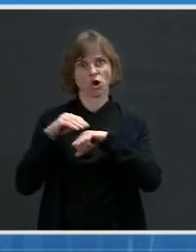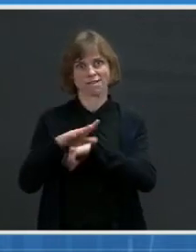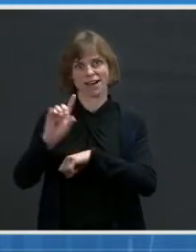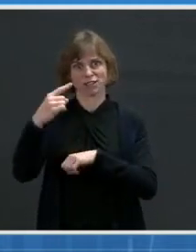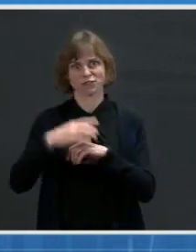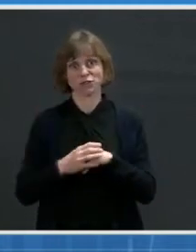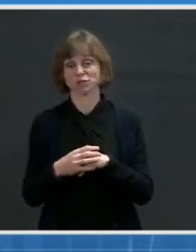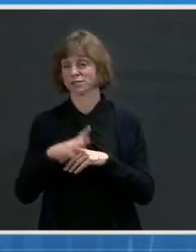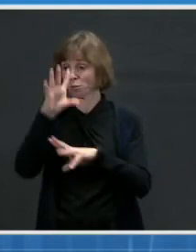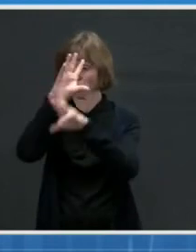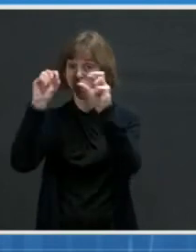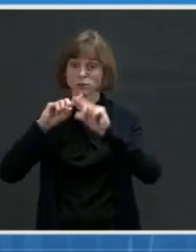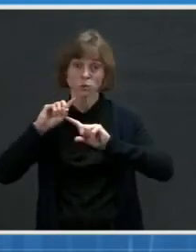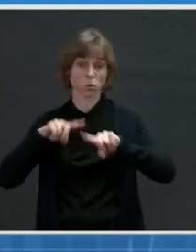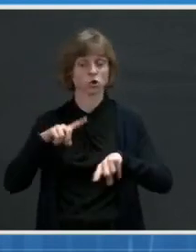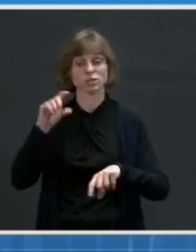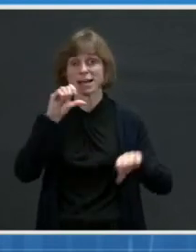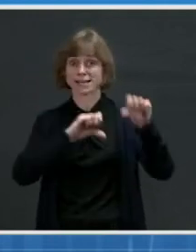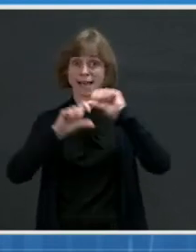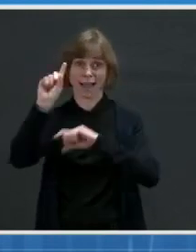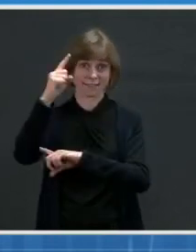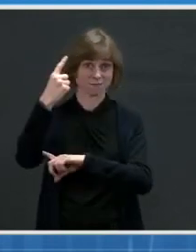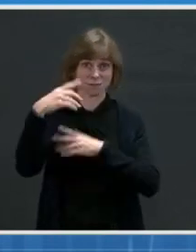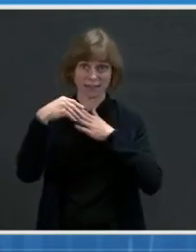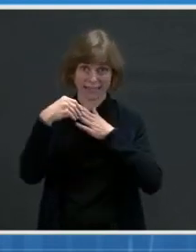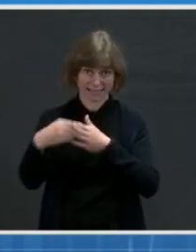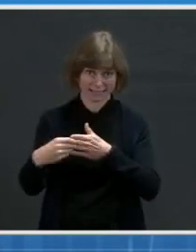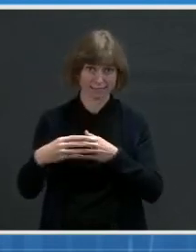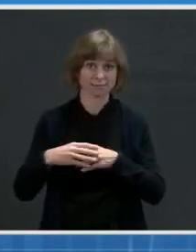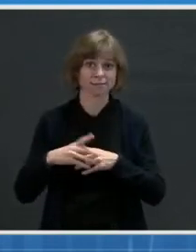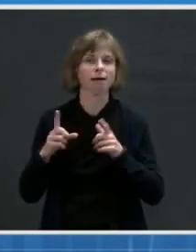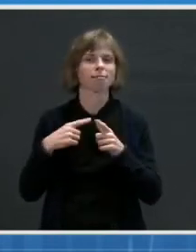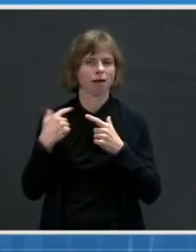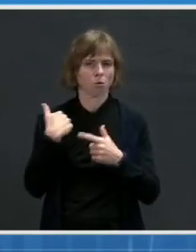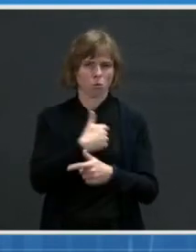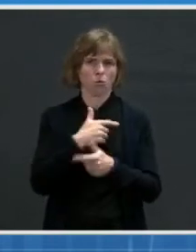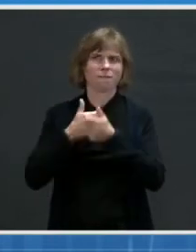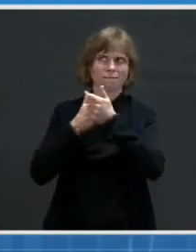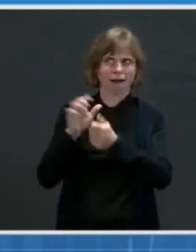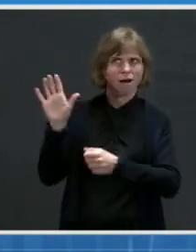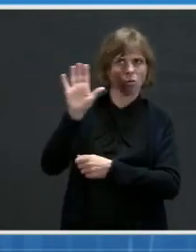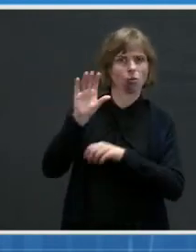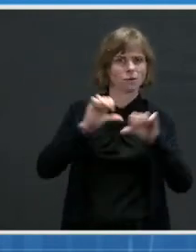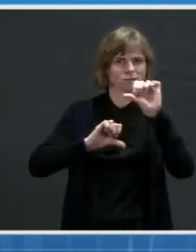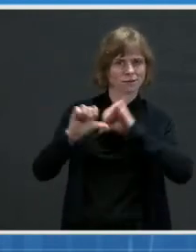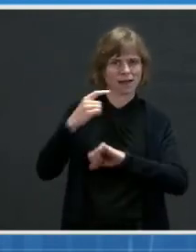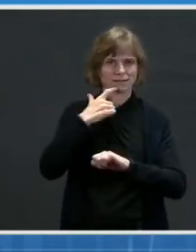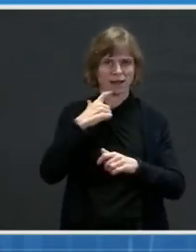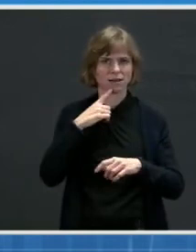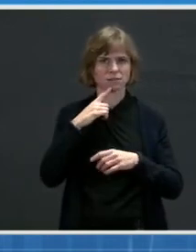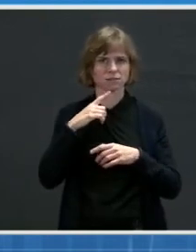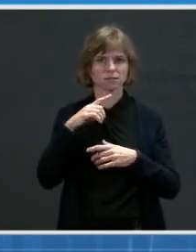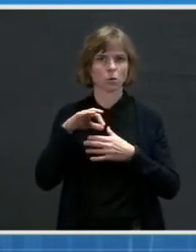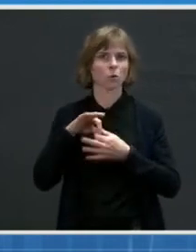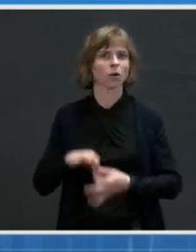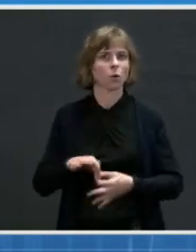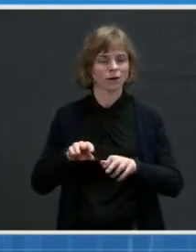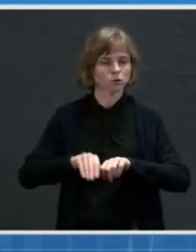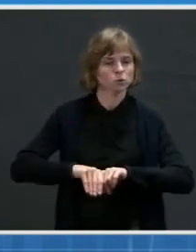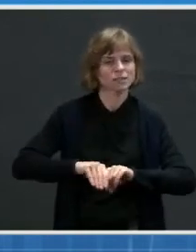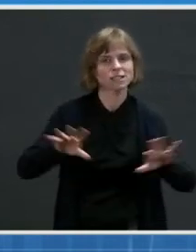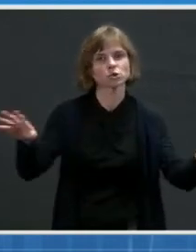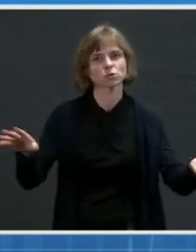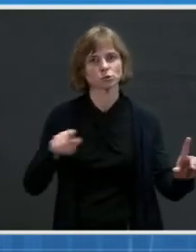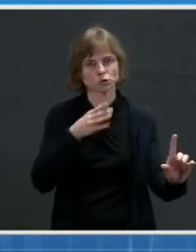let science lead, and then we will rapidly follow that up with a strategy, both distribution and targeting and